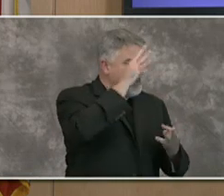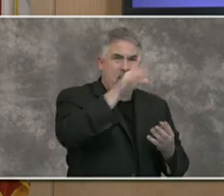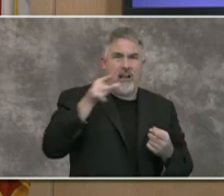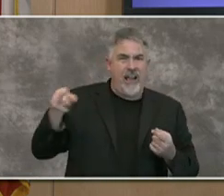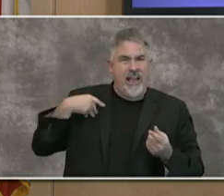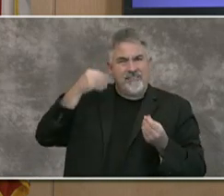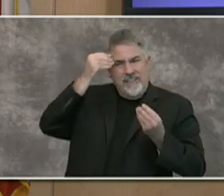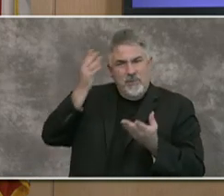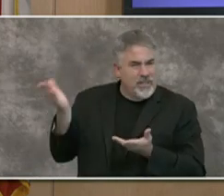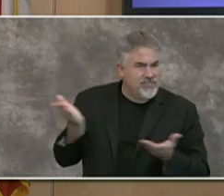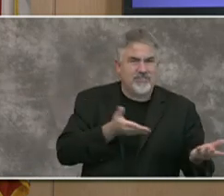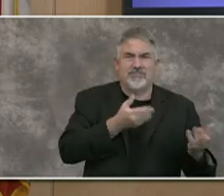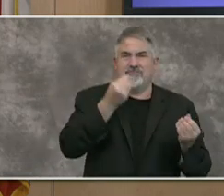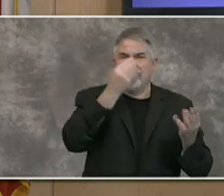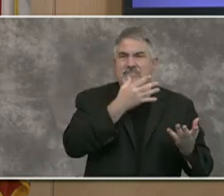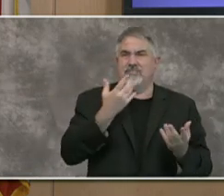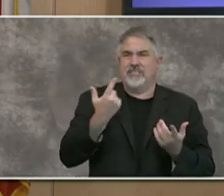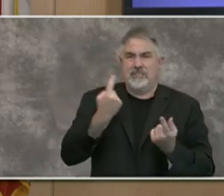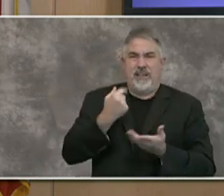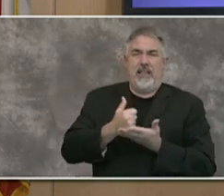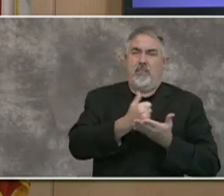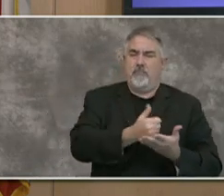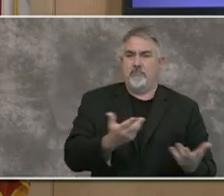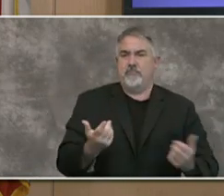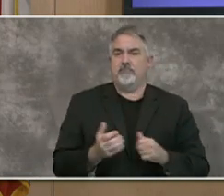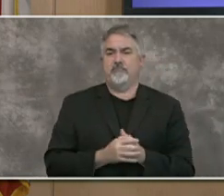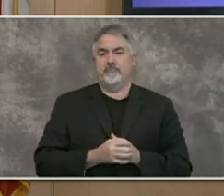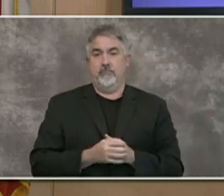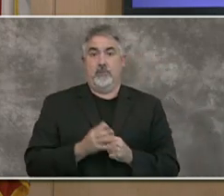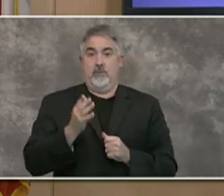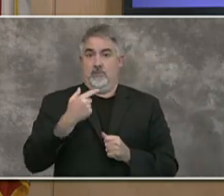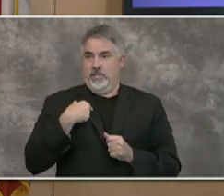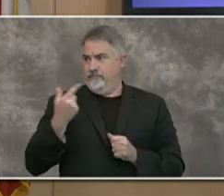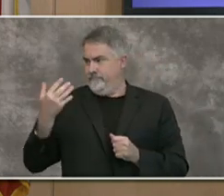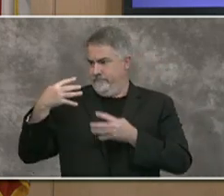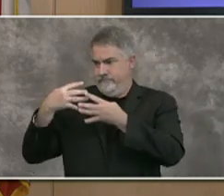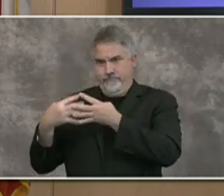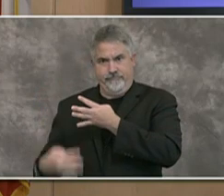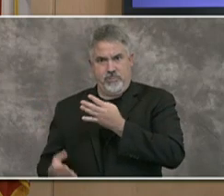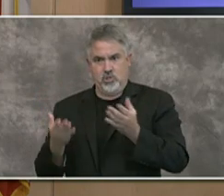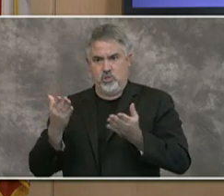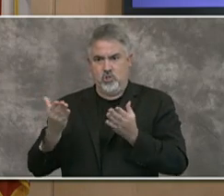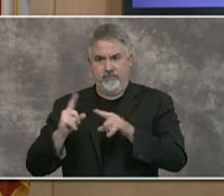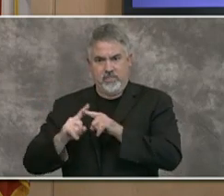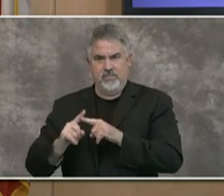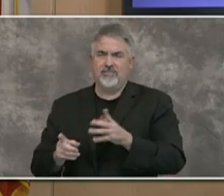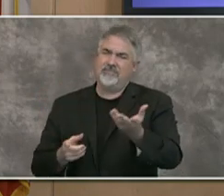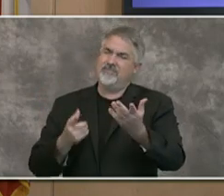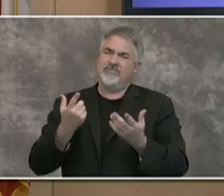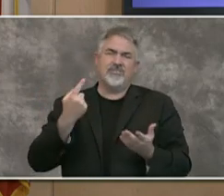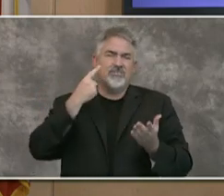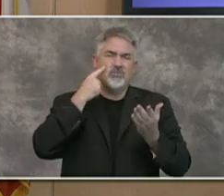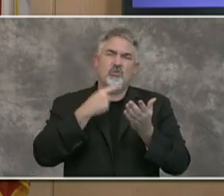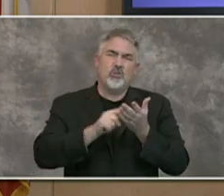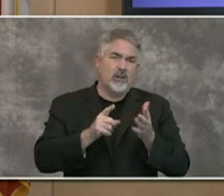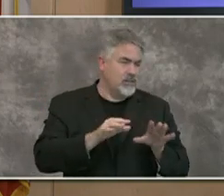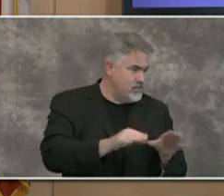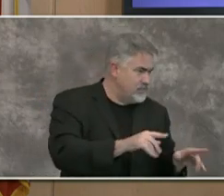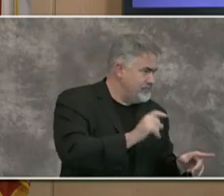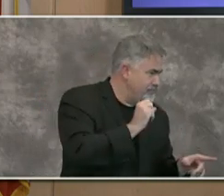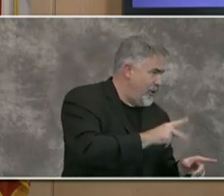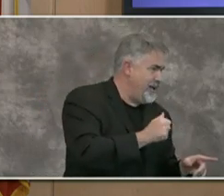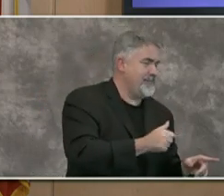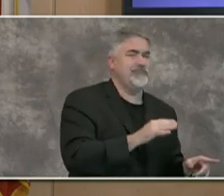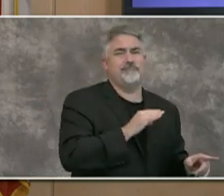the services we've just shared, and make sure that they are doing okay. We as a community can continue to remain